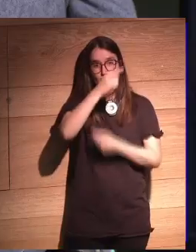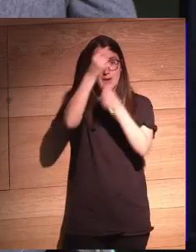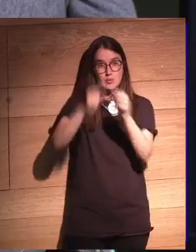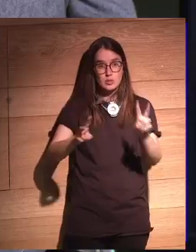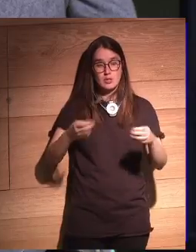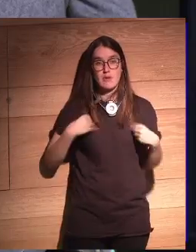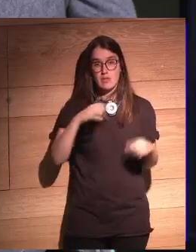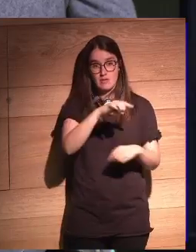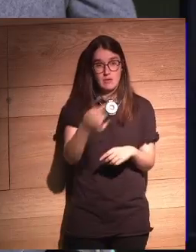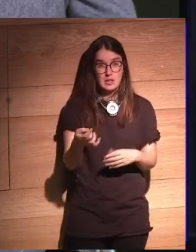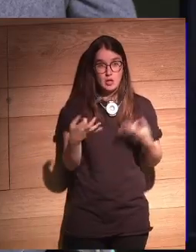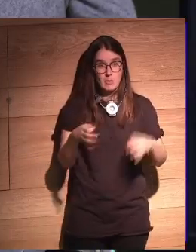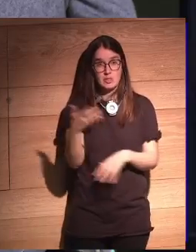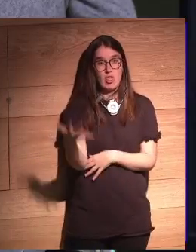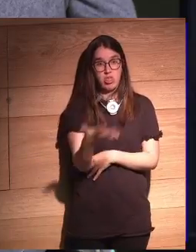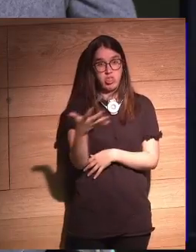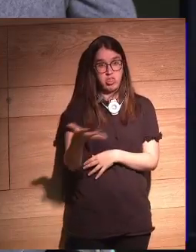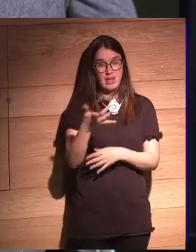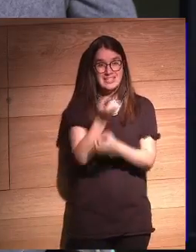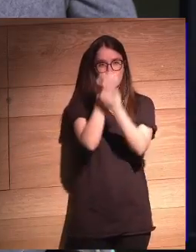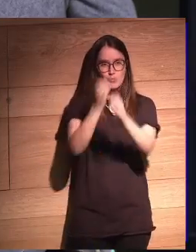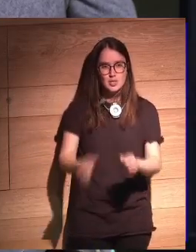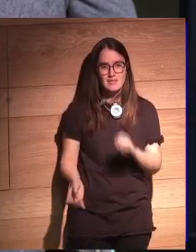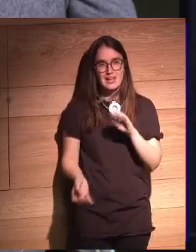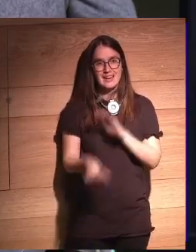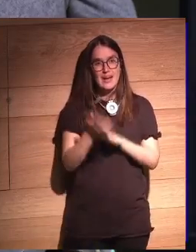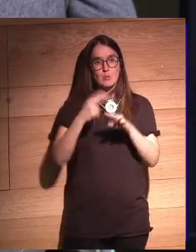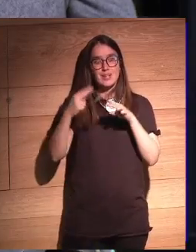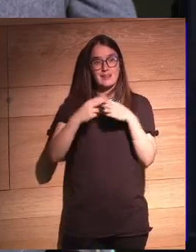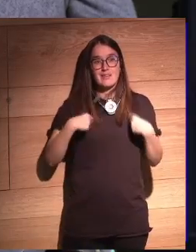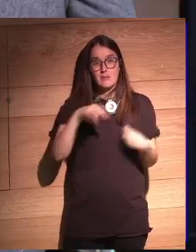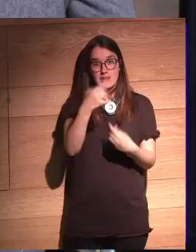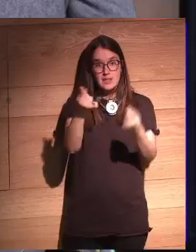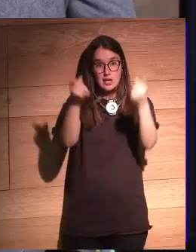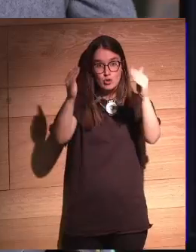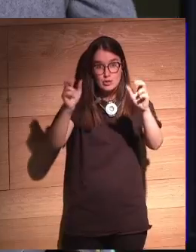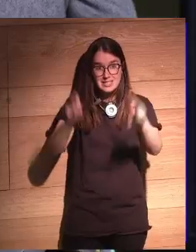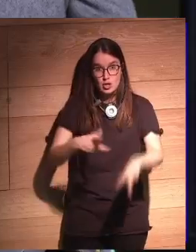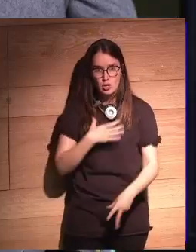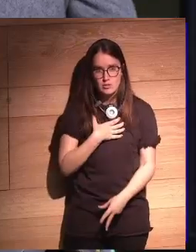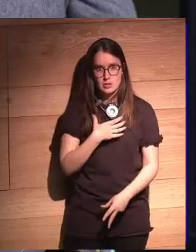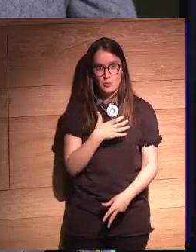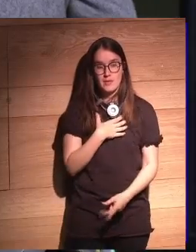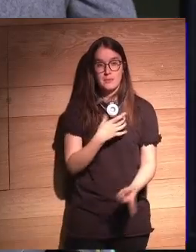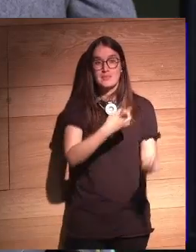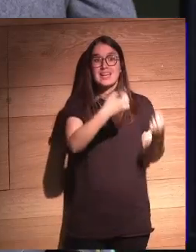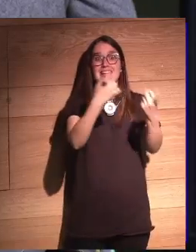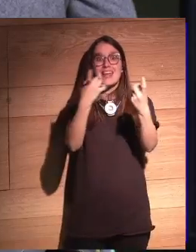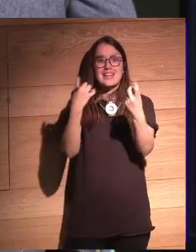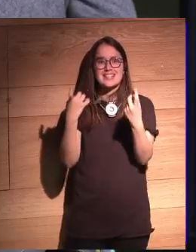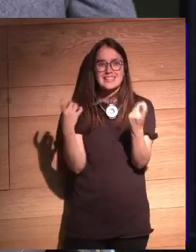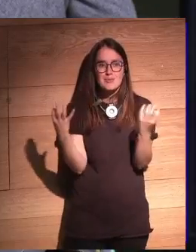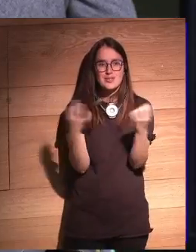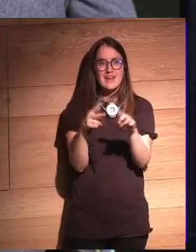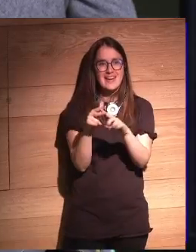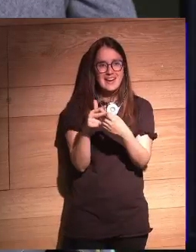because the budget for housing has never been important, has never been significant, and it's impossible to carry out policies for